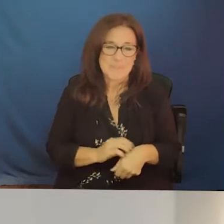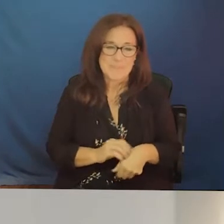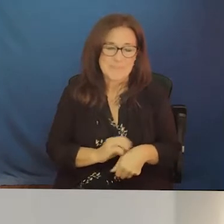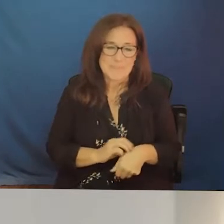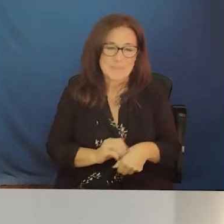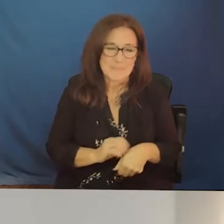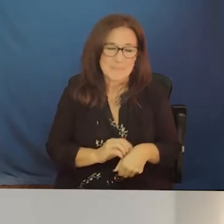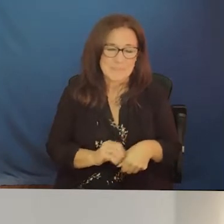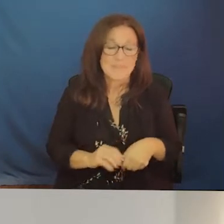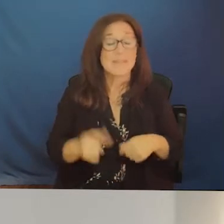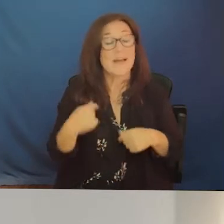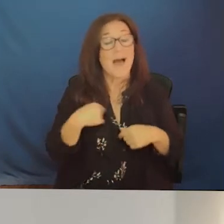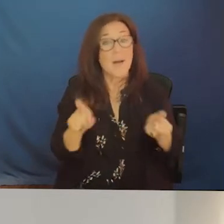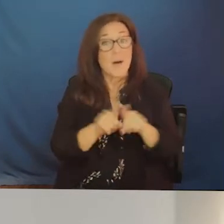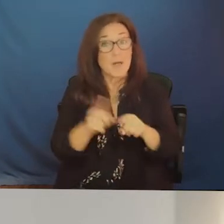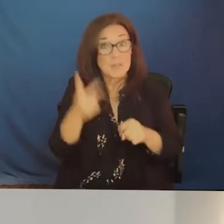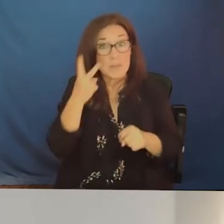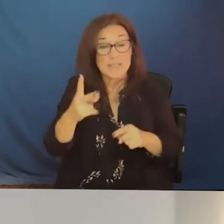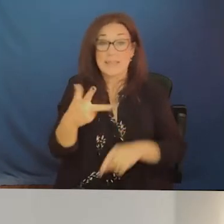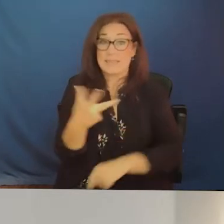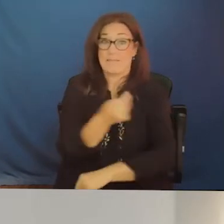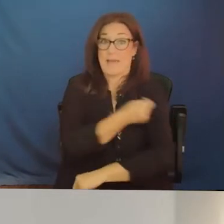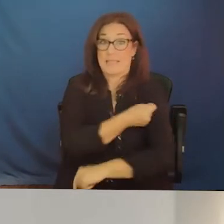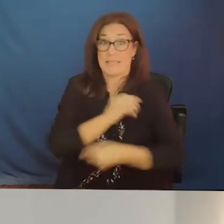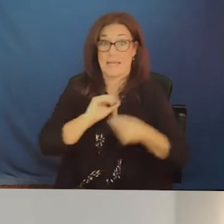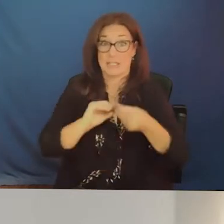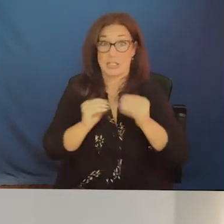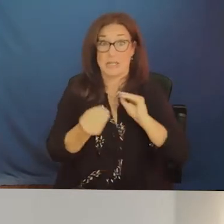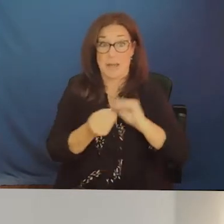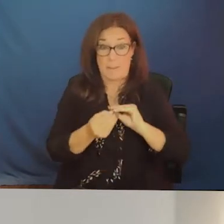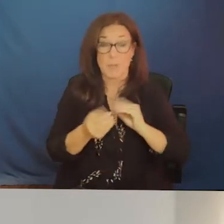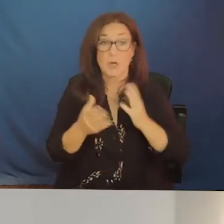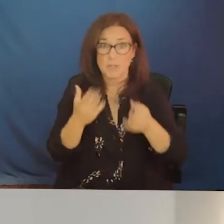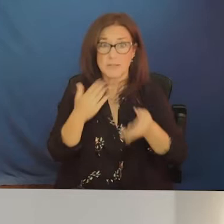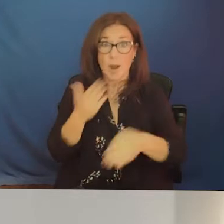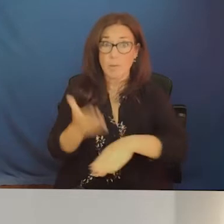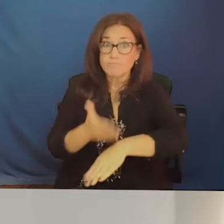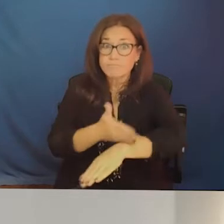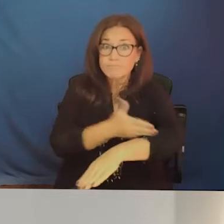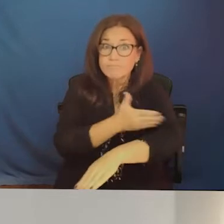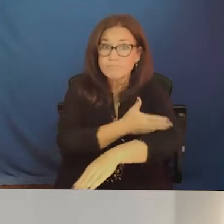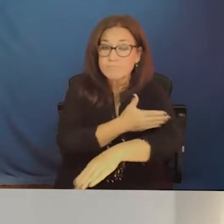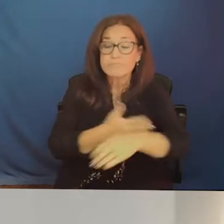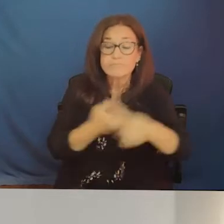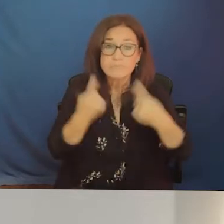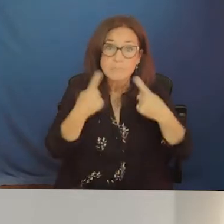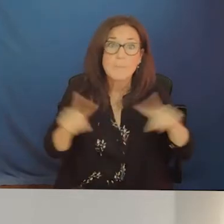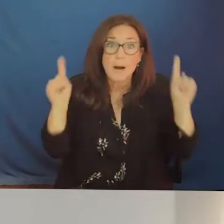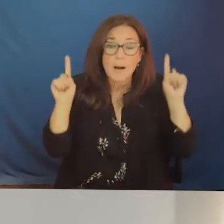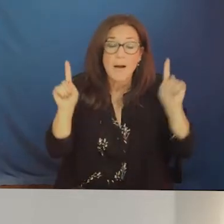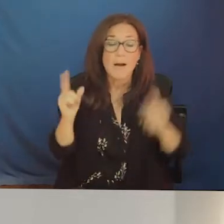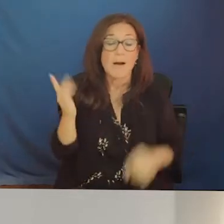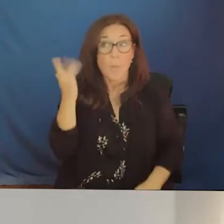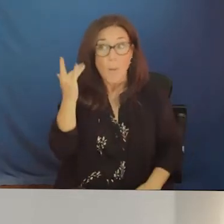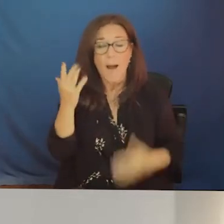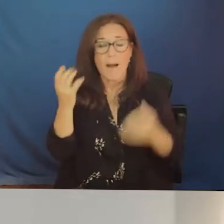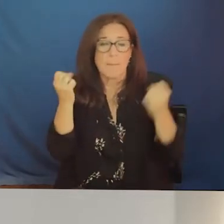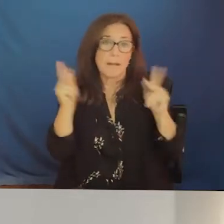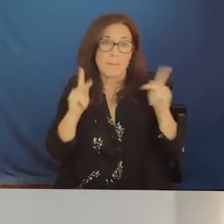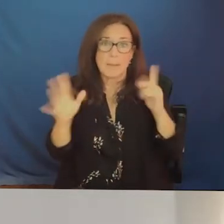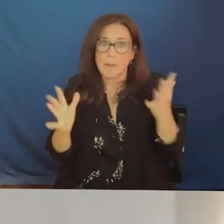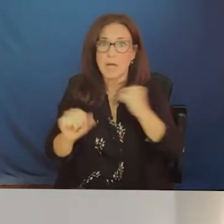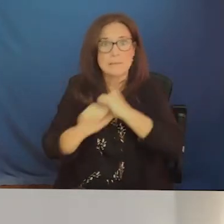in our community has been even more successful, thanks to so many efforts of everyone in the community,